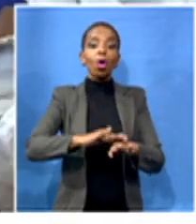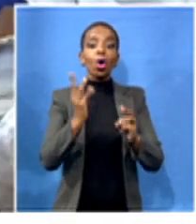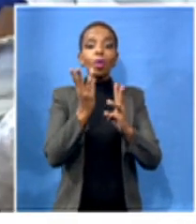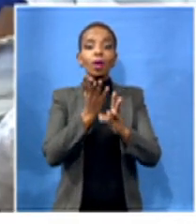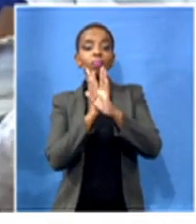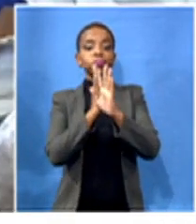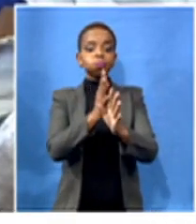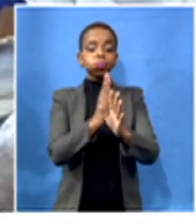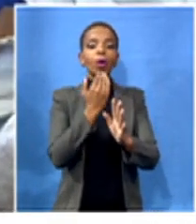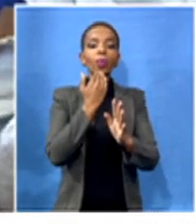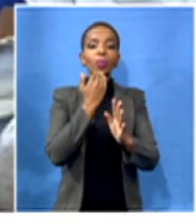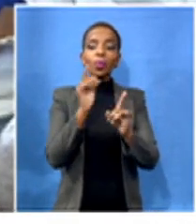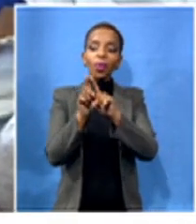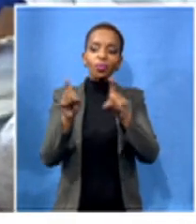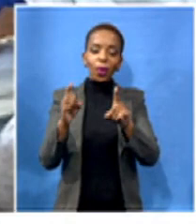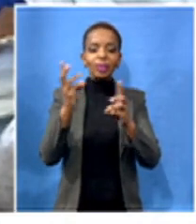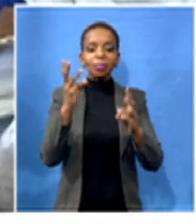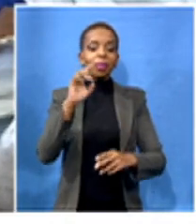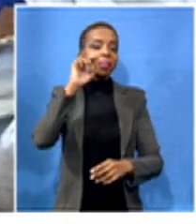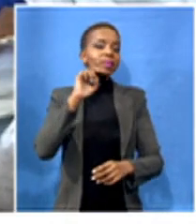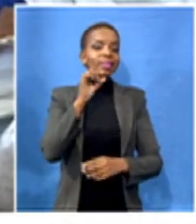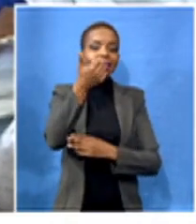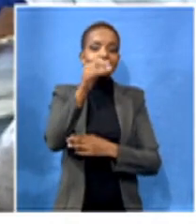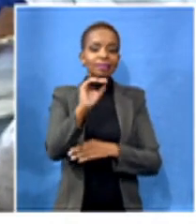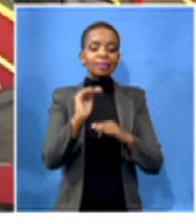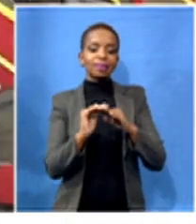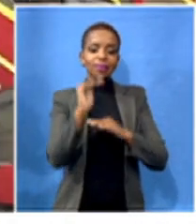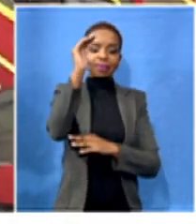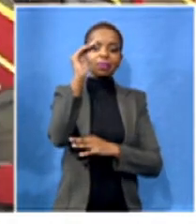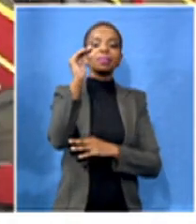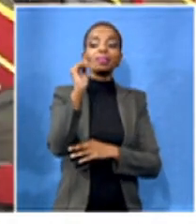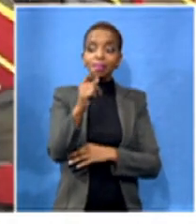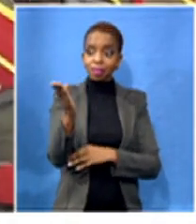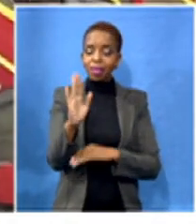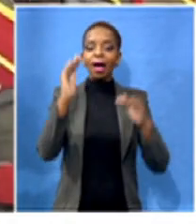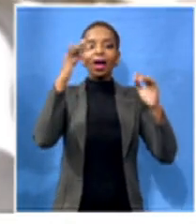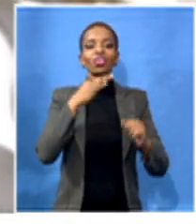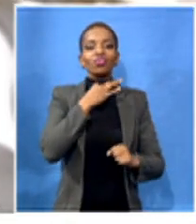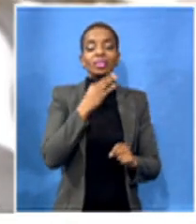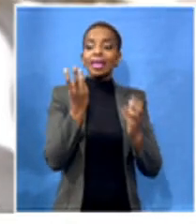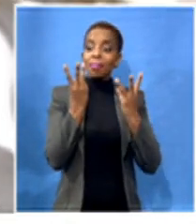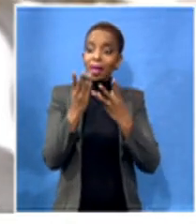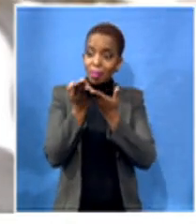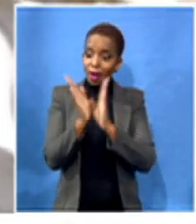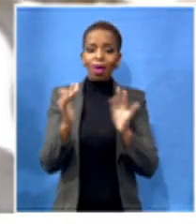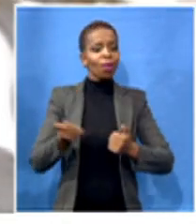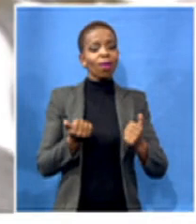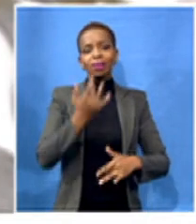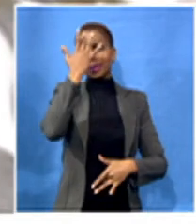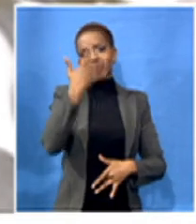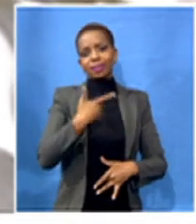high-risk group, the people over 60 years old, the people who have pre-existing